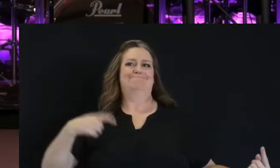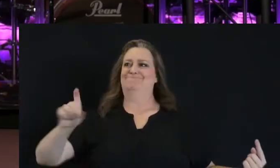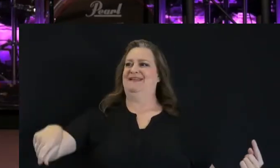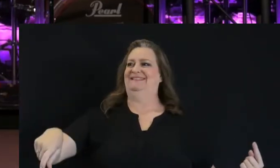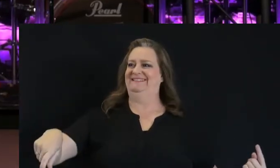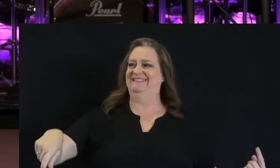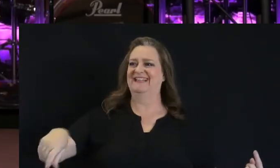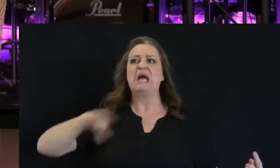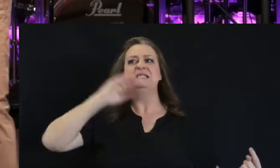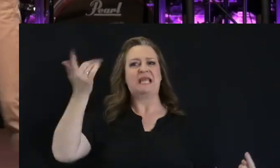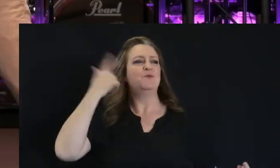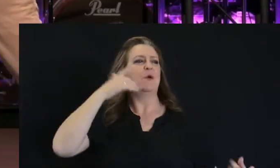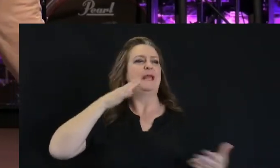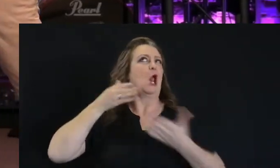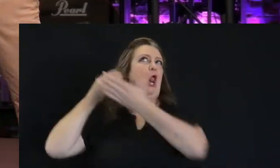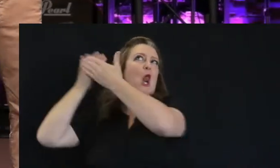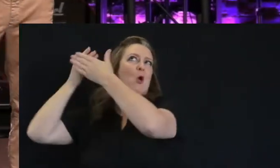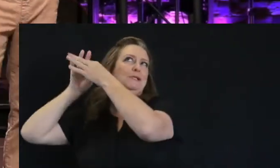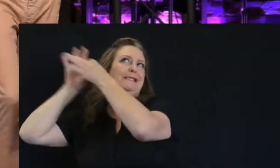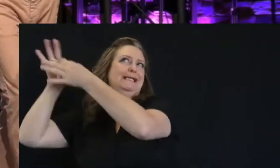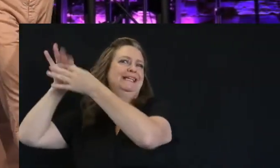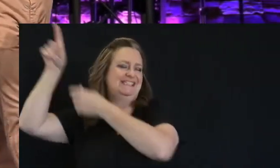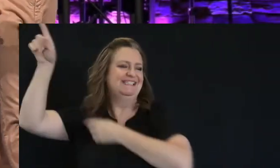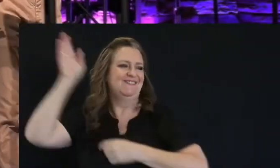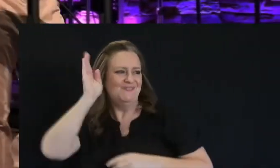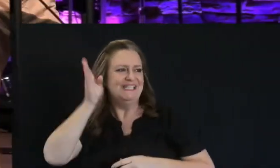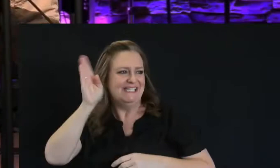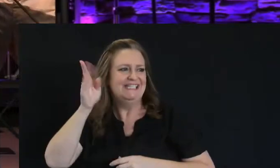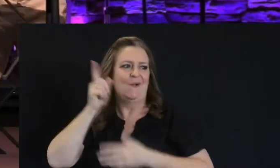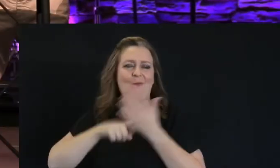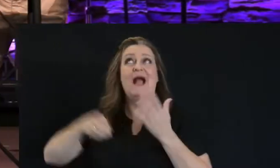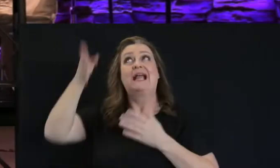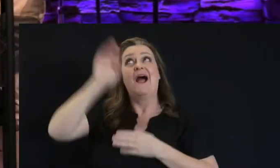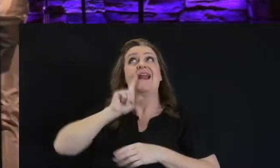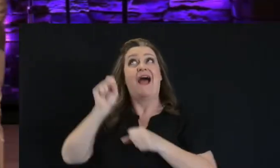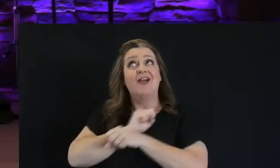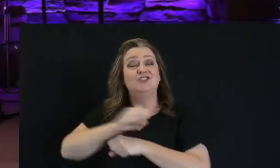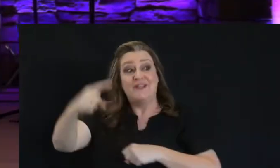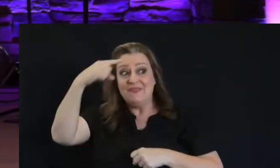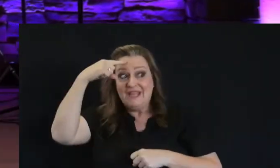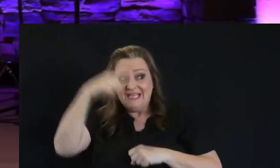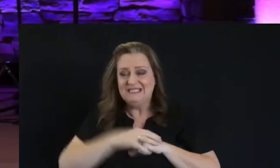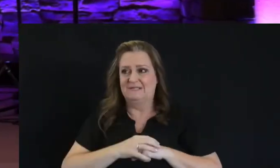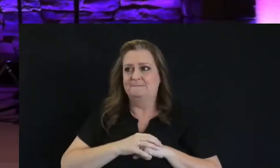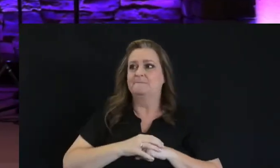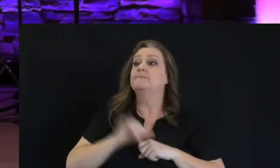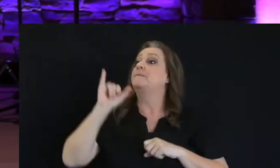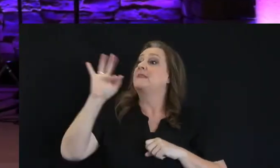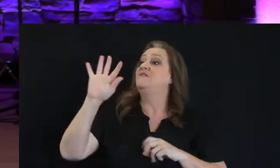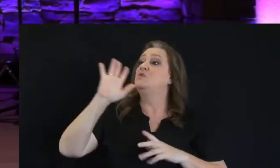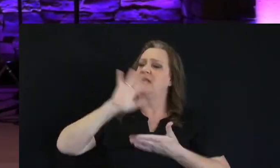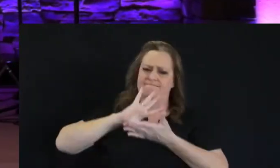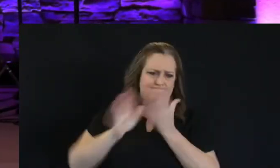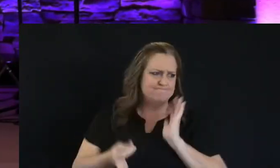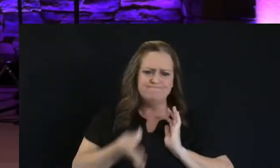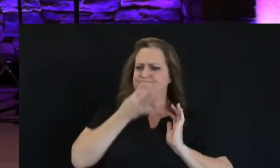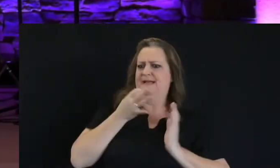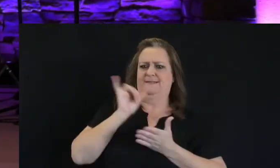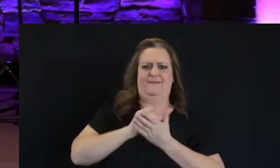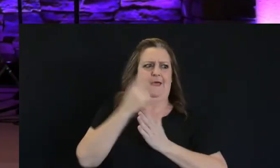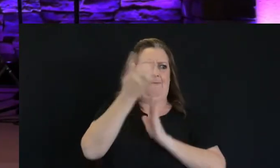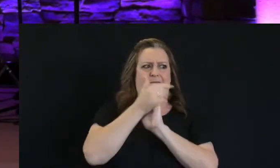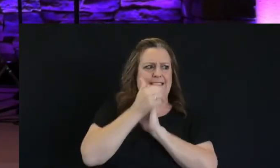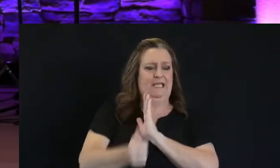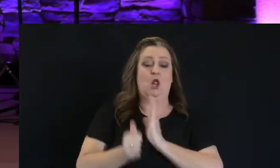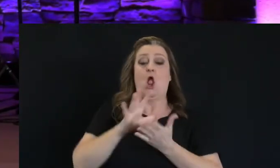there's a good chance you're going to be close. You're going to be in the ballpark of what God actually thinks. Listen, folks, if you can master this one skill, to learn